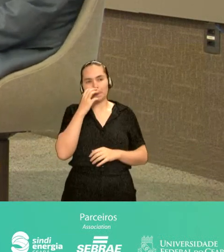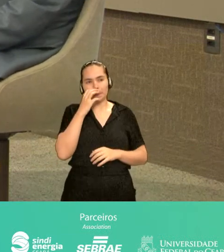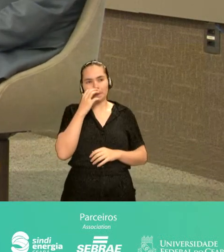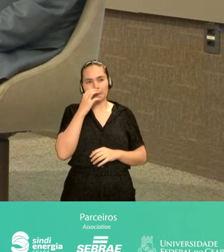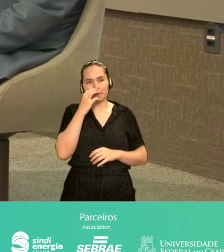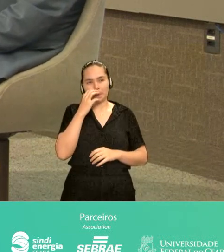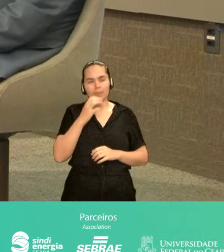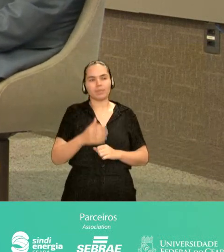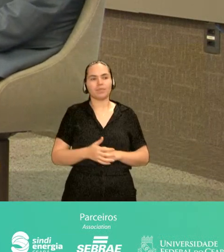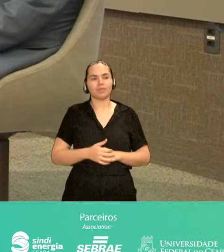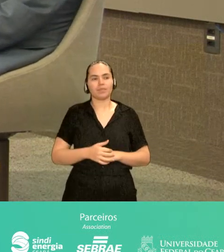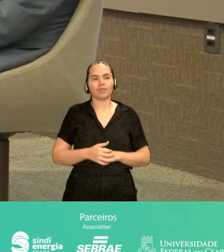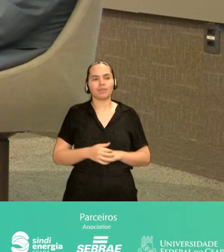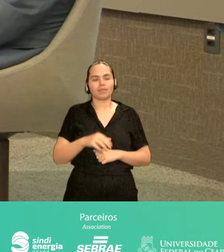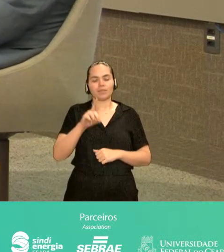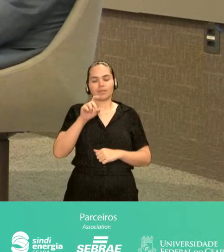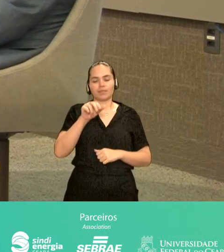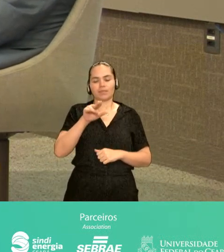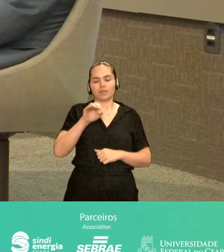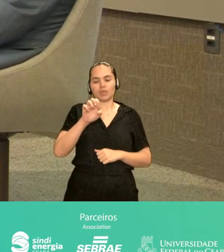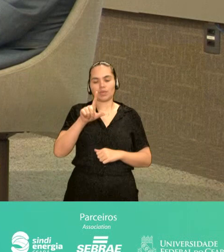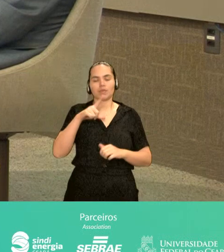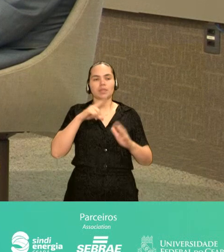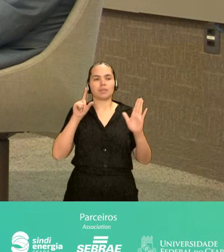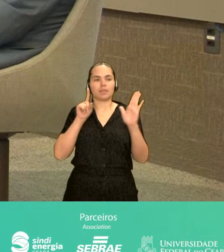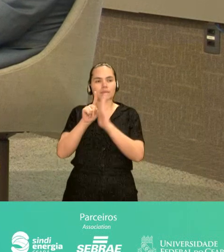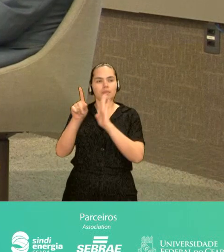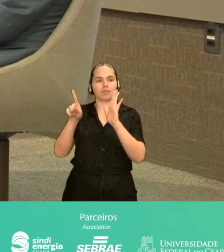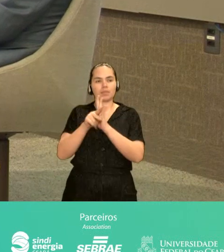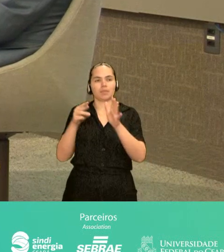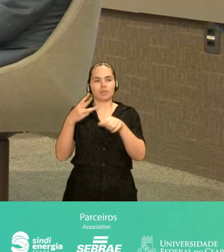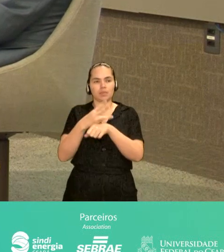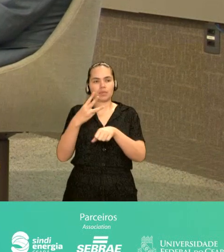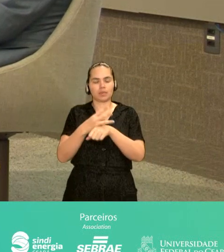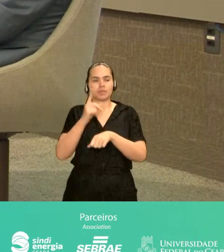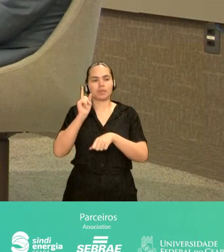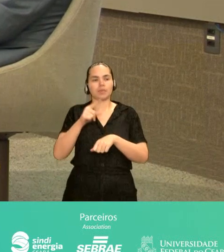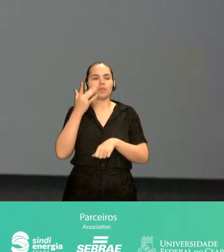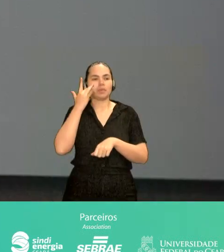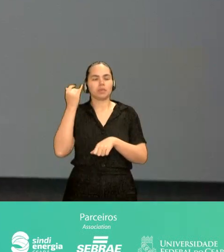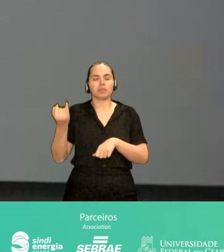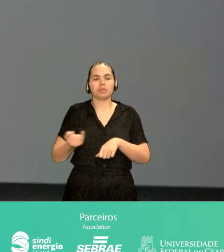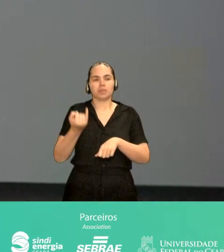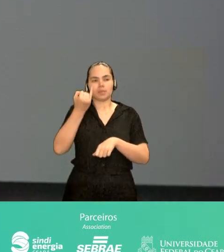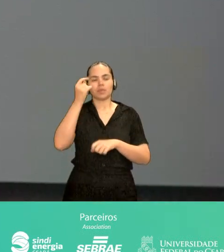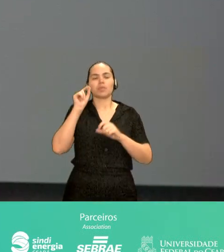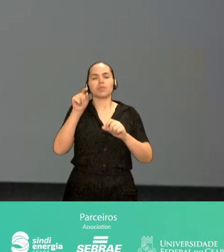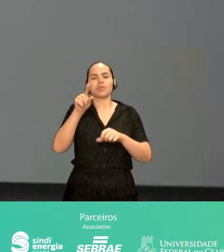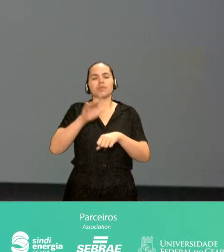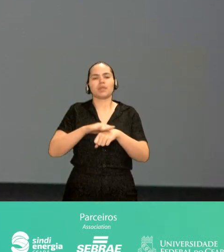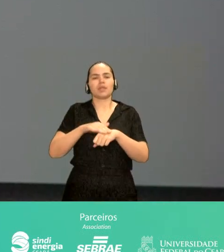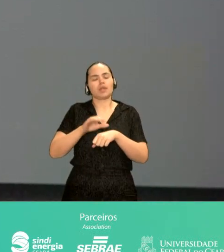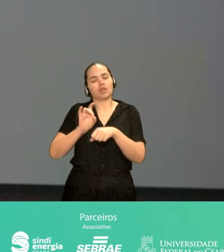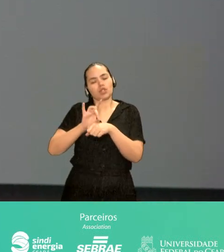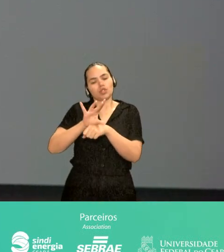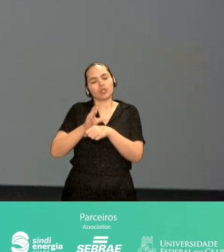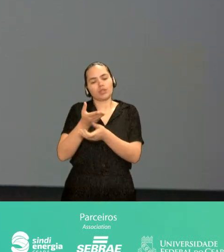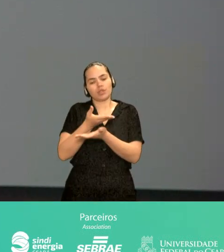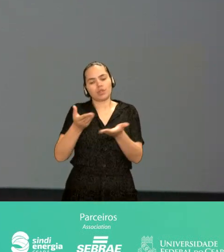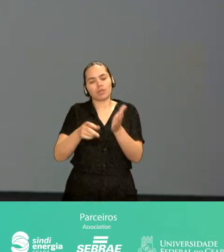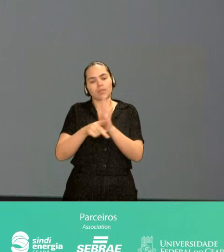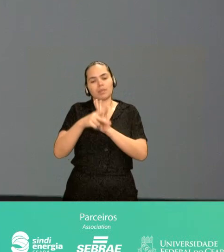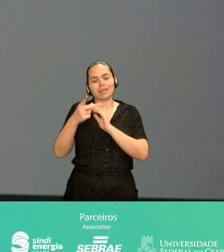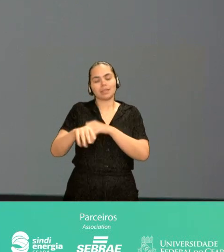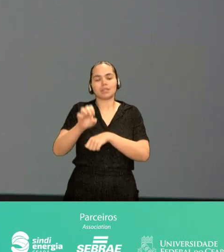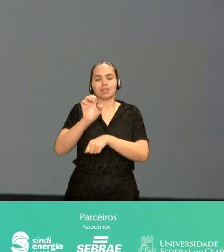have a question here from WhatsApp. What would you recommend for our state to use